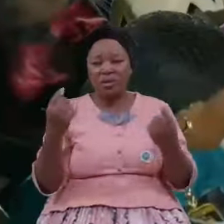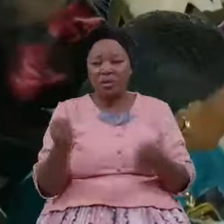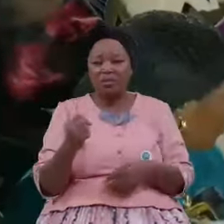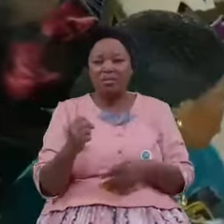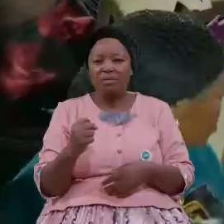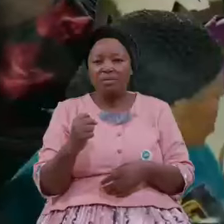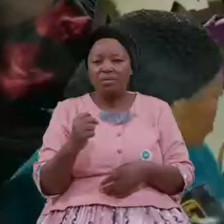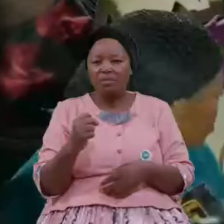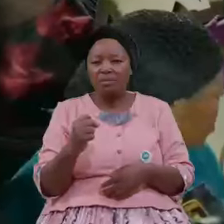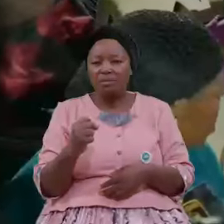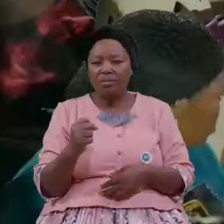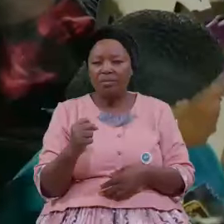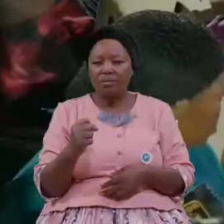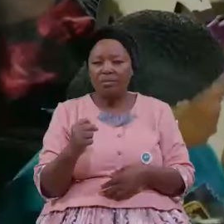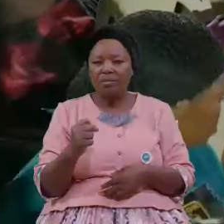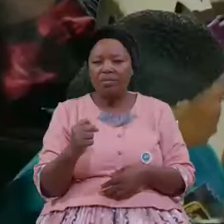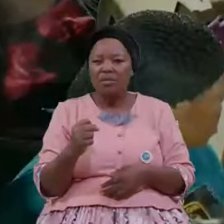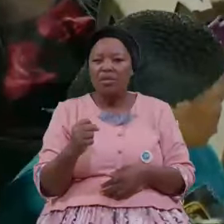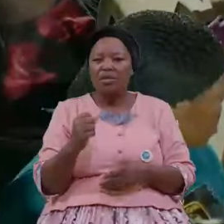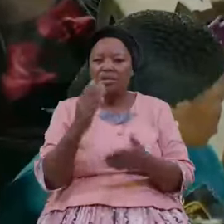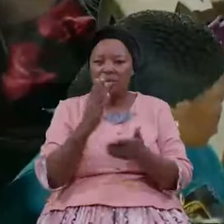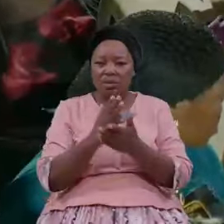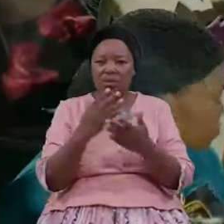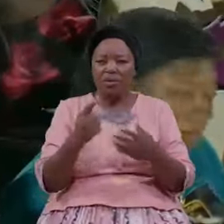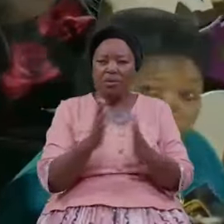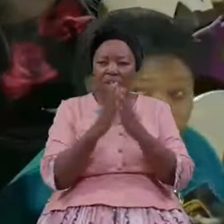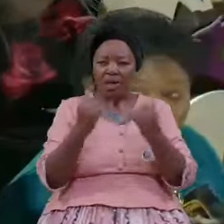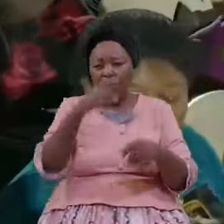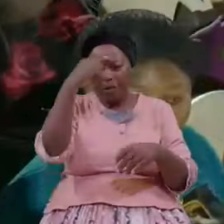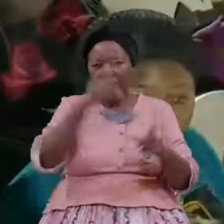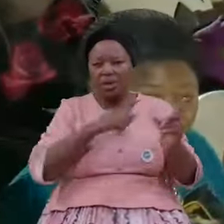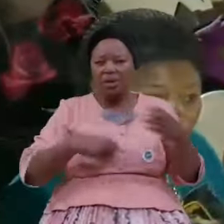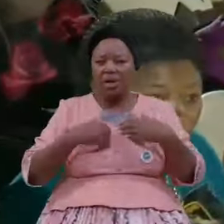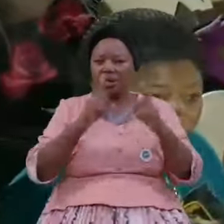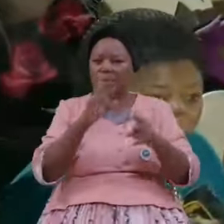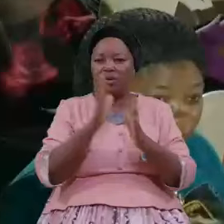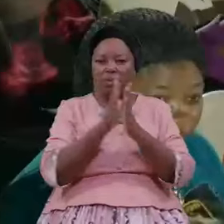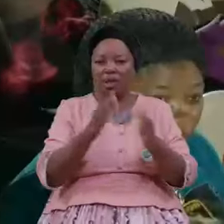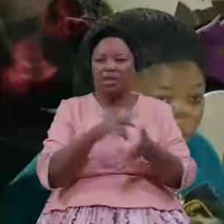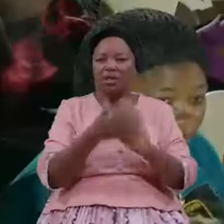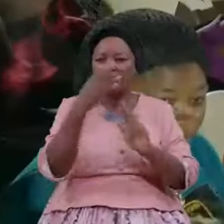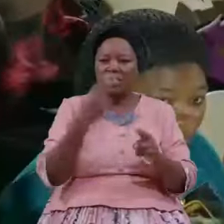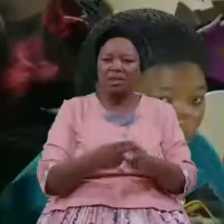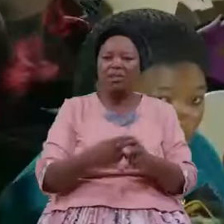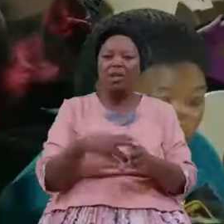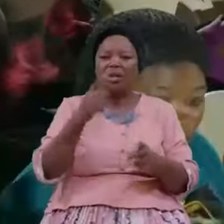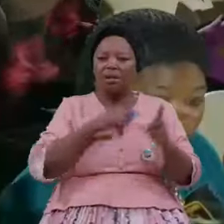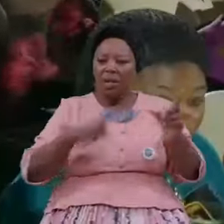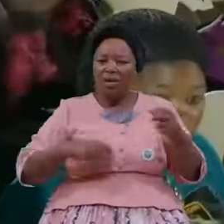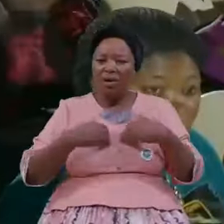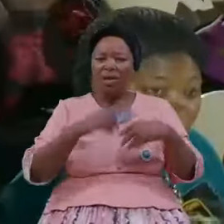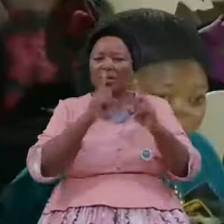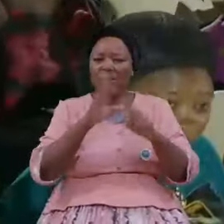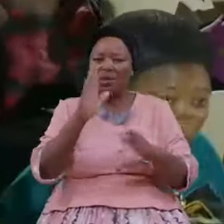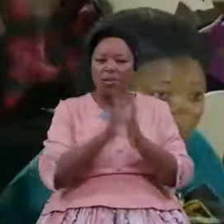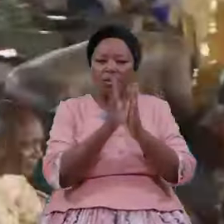Round up the prayer now, the Lord has answered your prayer. I said, the Lord has answered your prayer.